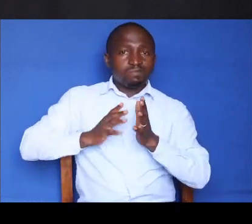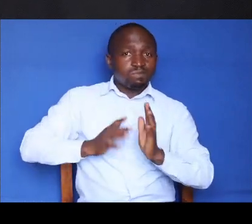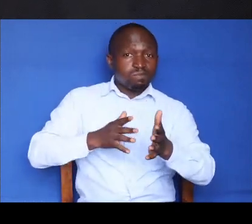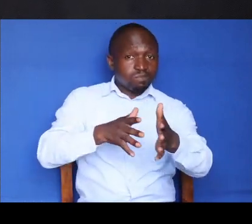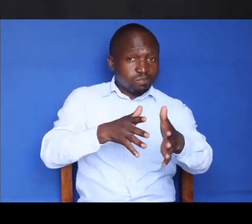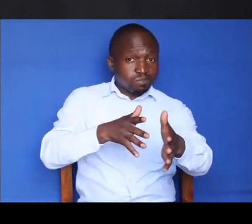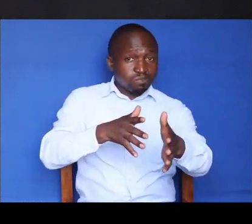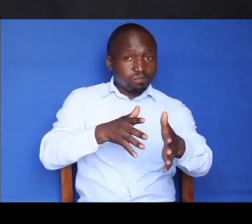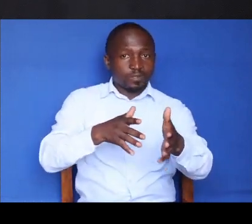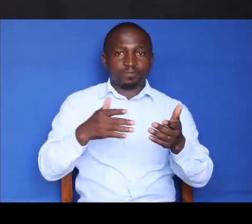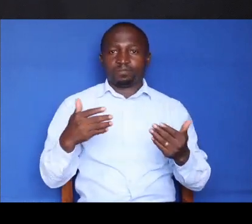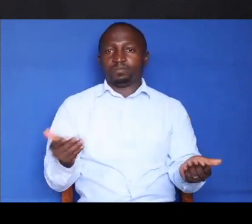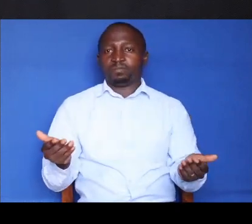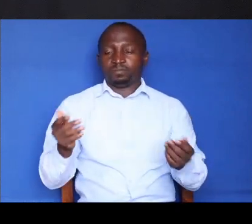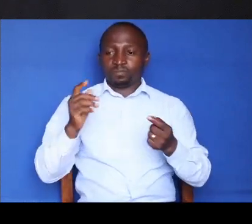Water flow,